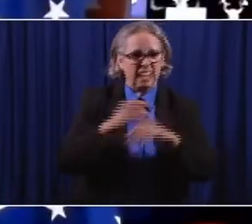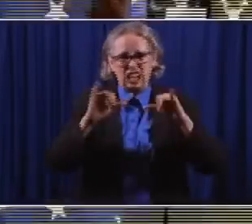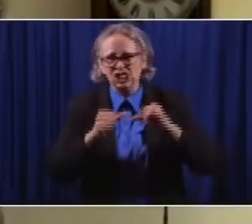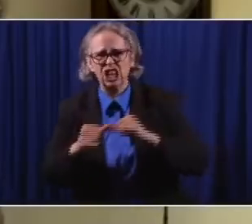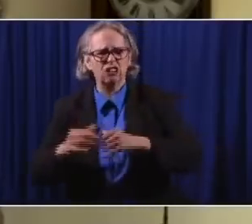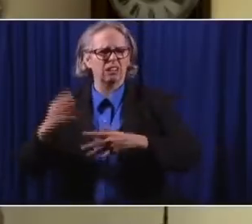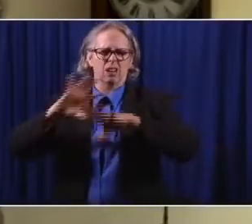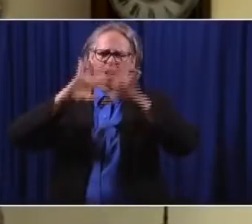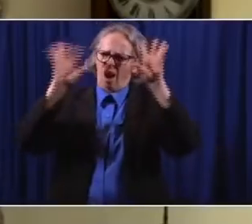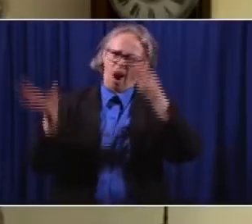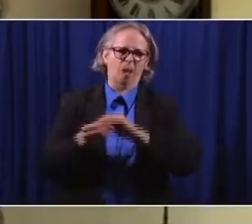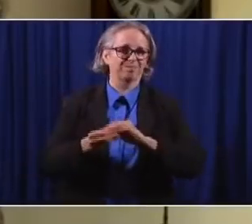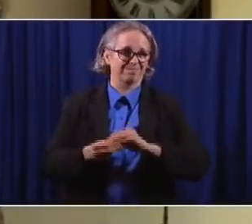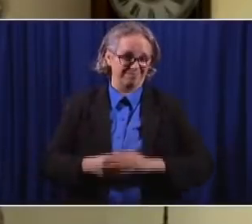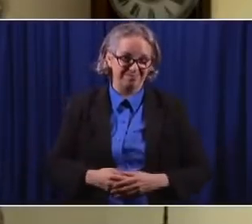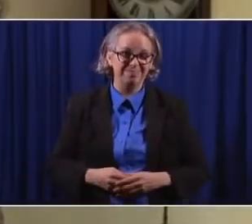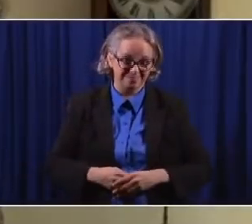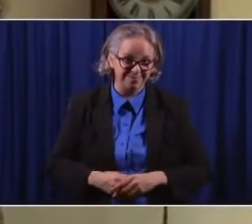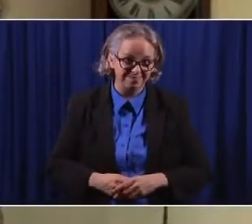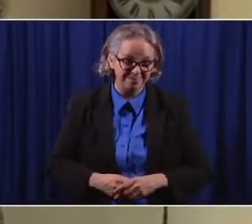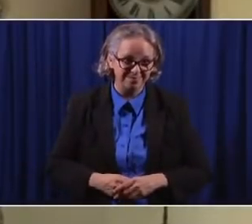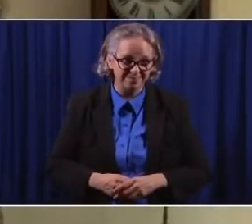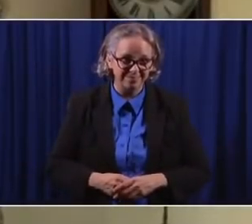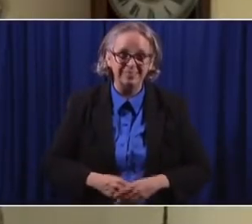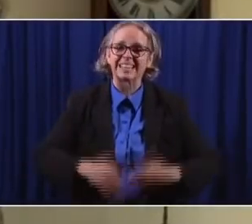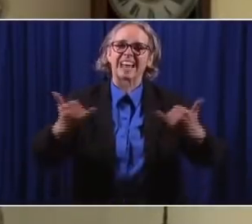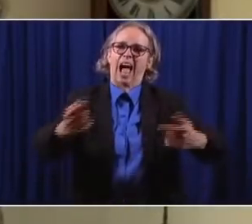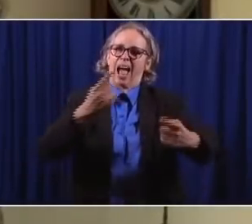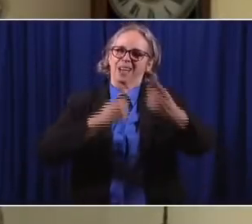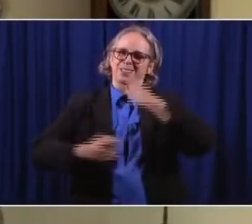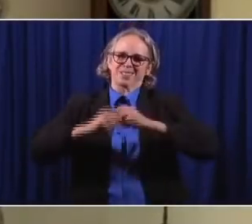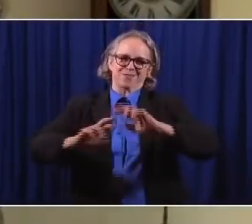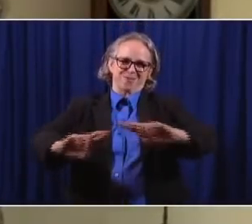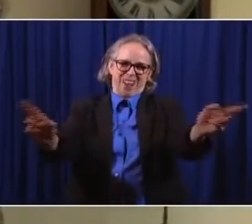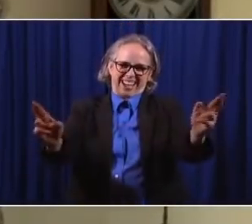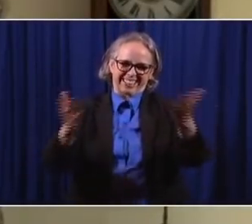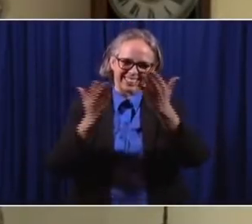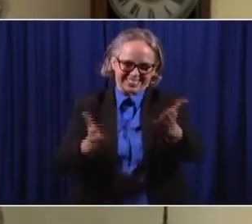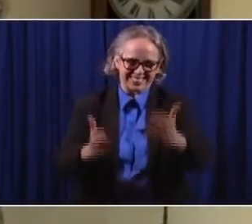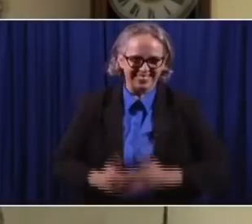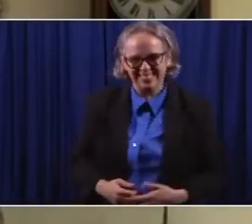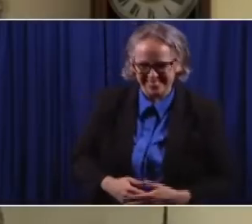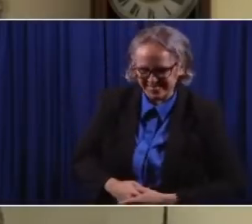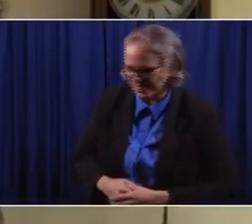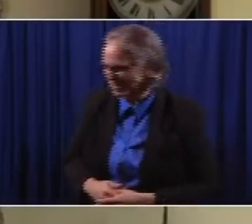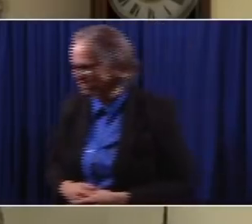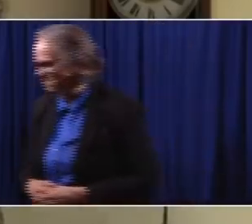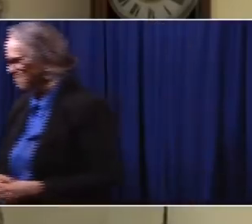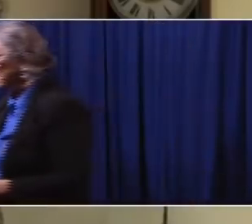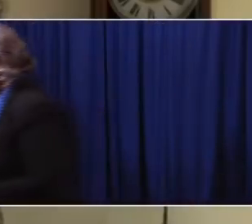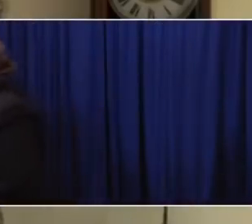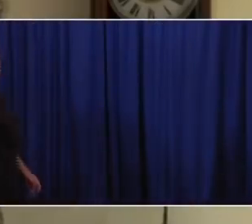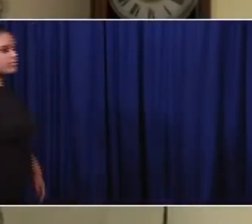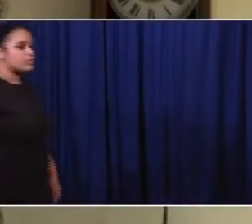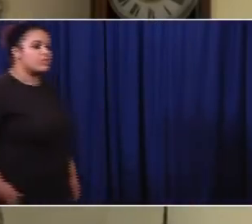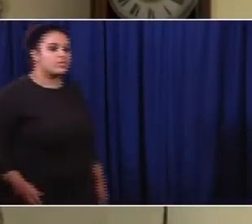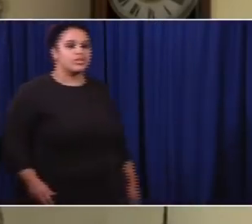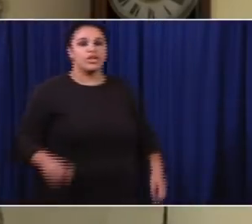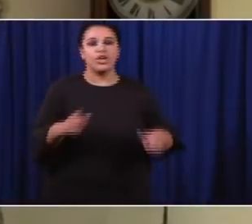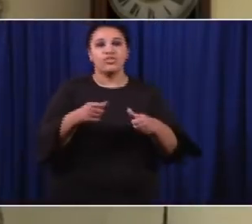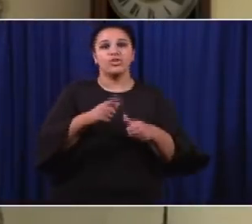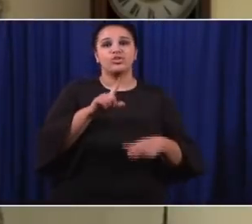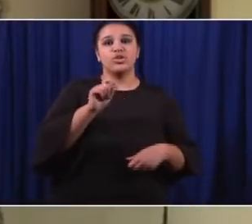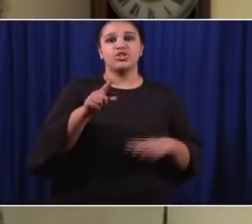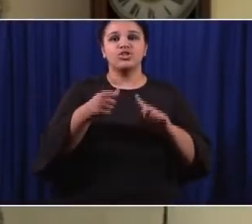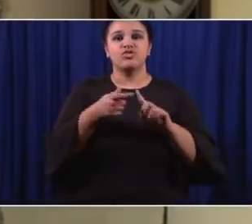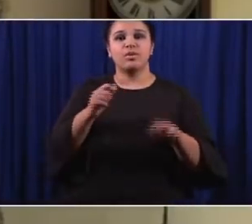Ready for questions? First question today is from Andrew Tobias at cleveland.com. Hi, Governor. Can you